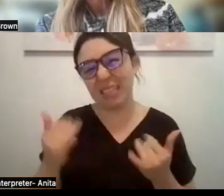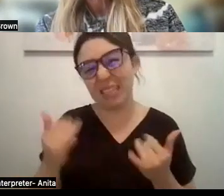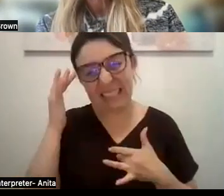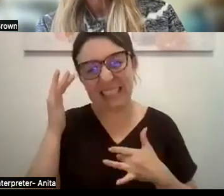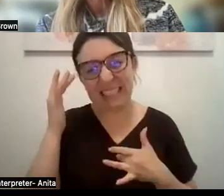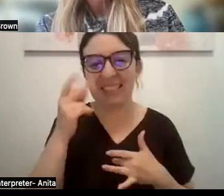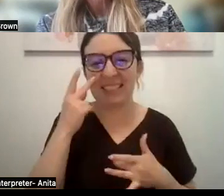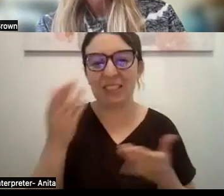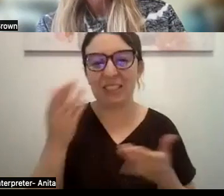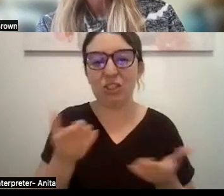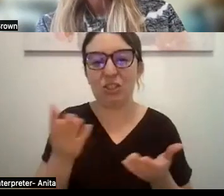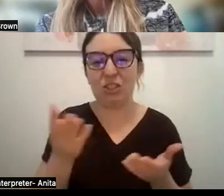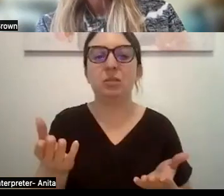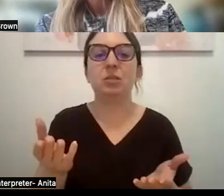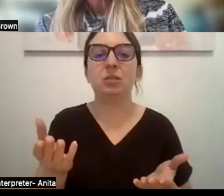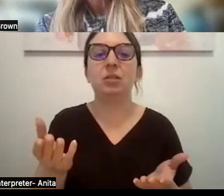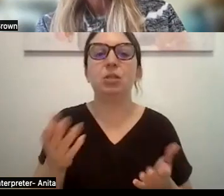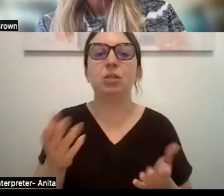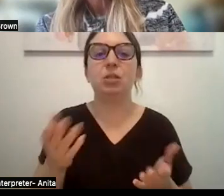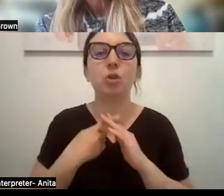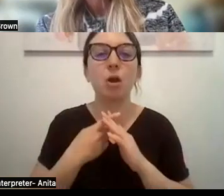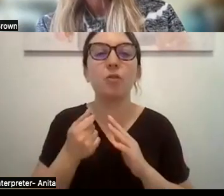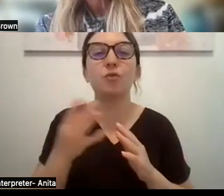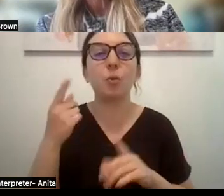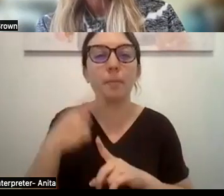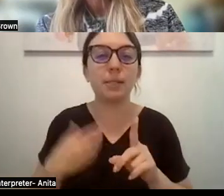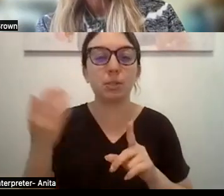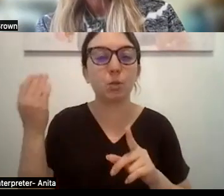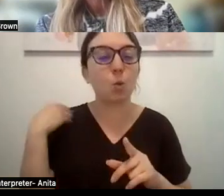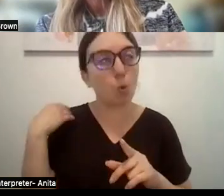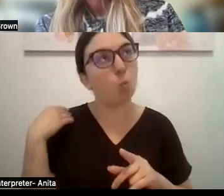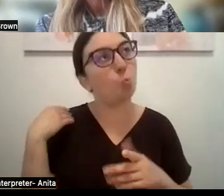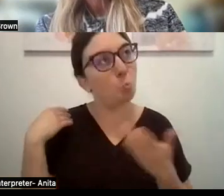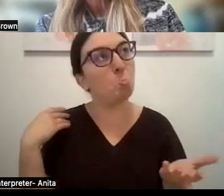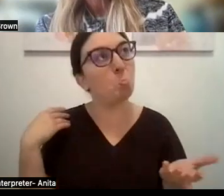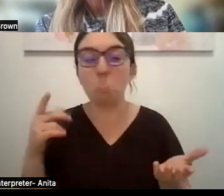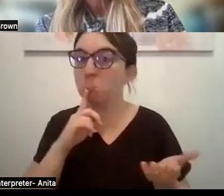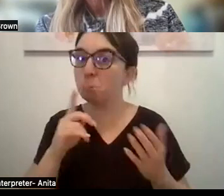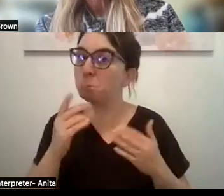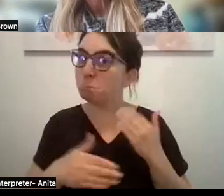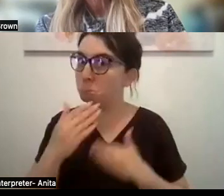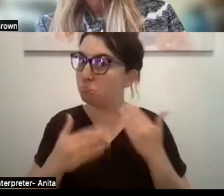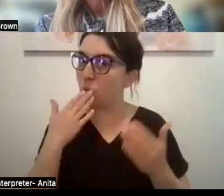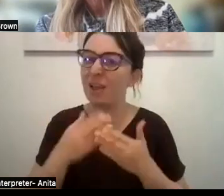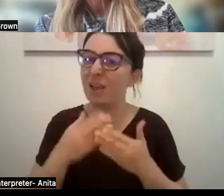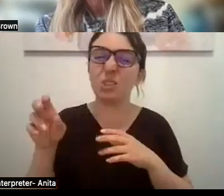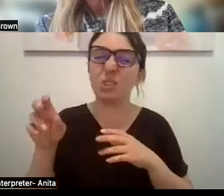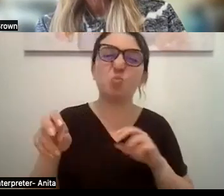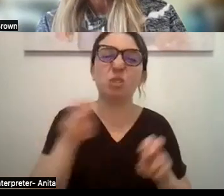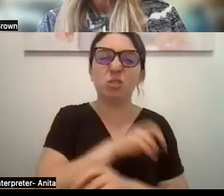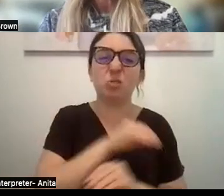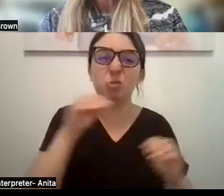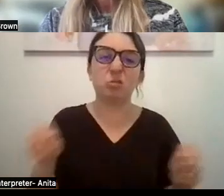seeing her on the Zoom, we started a couple months ago, and it's gone really well with just switching back and forth and